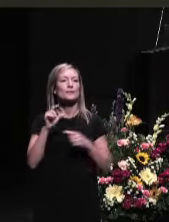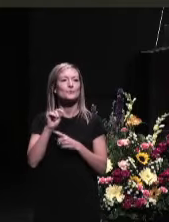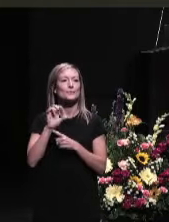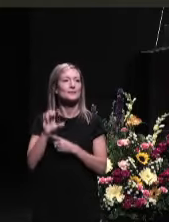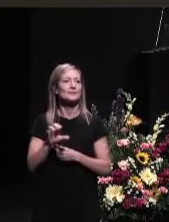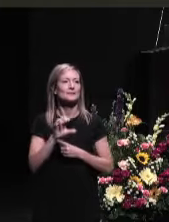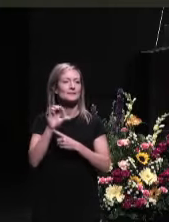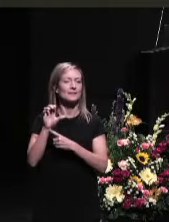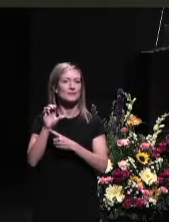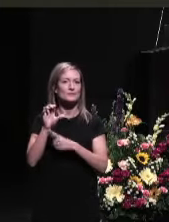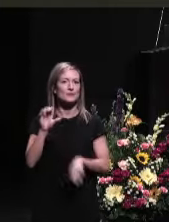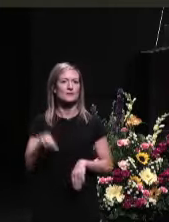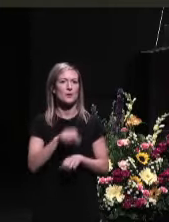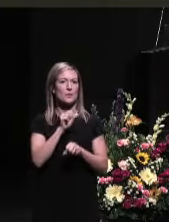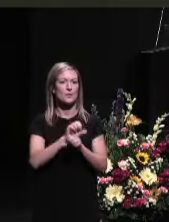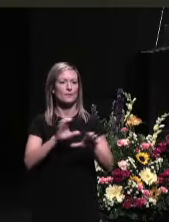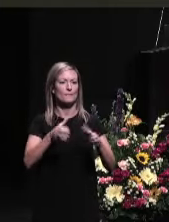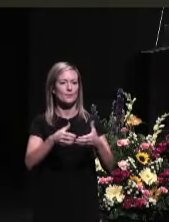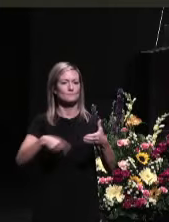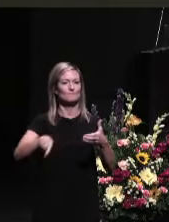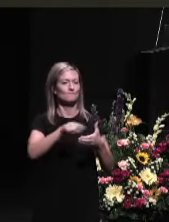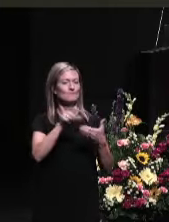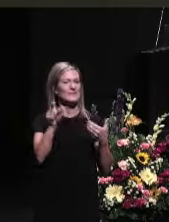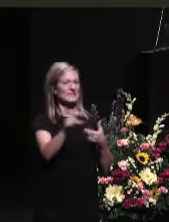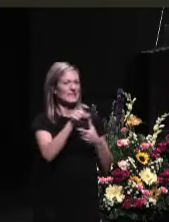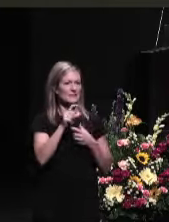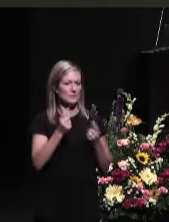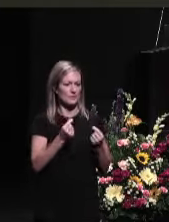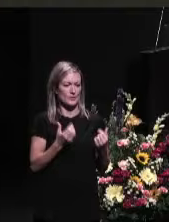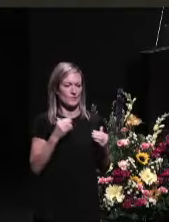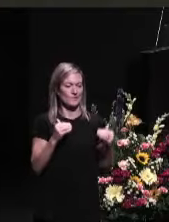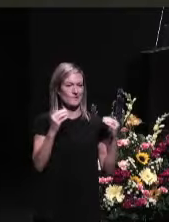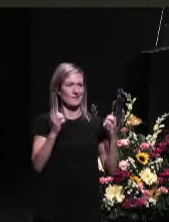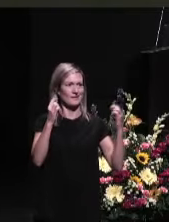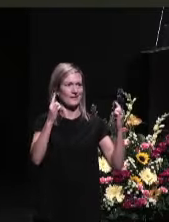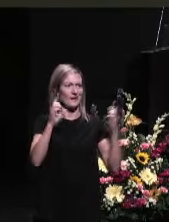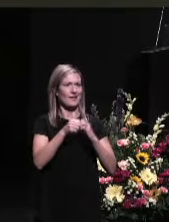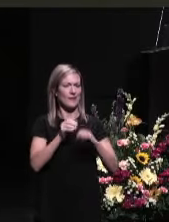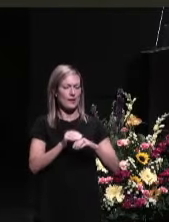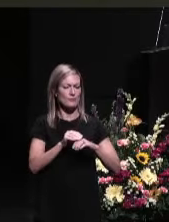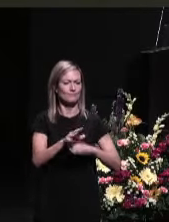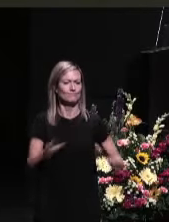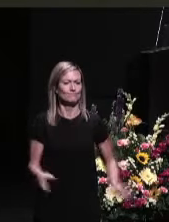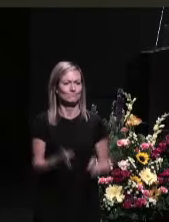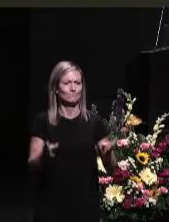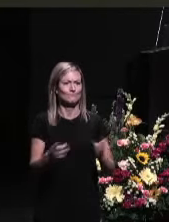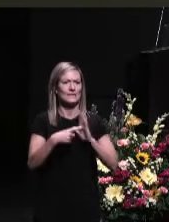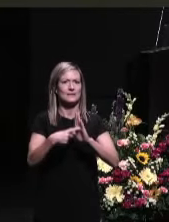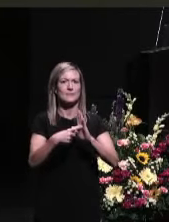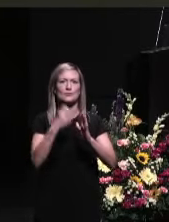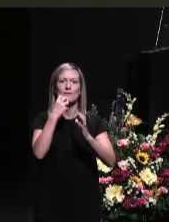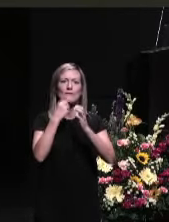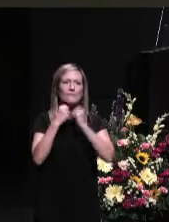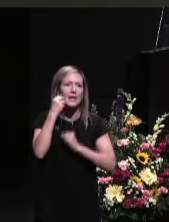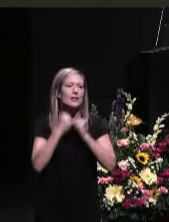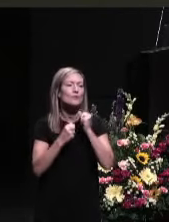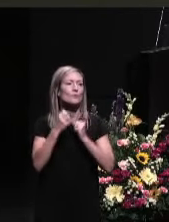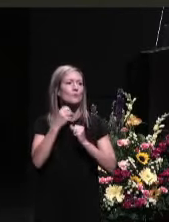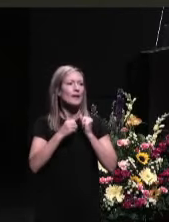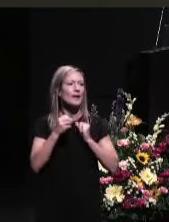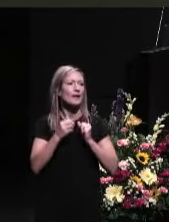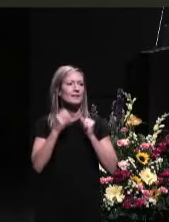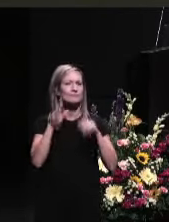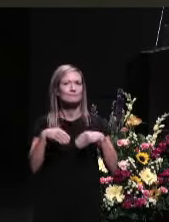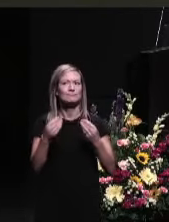about translating a lot of things that we do in higher ed into specific competencies to demonstrate value, and the returns